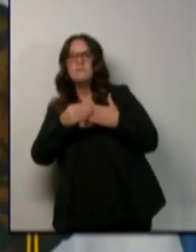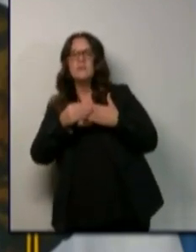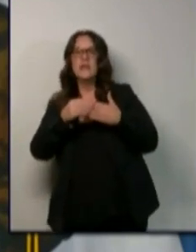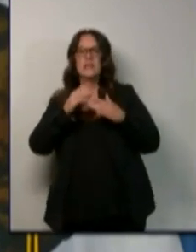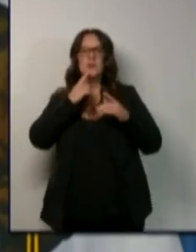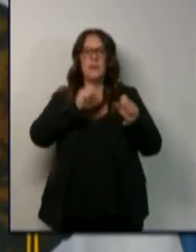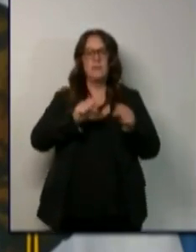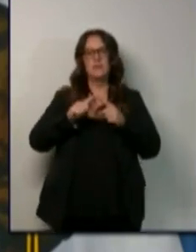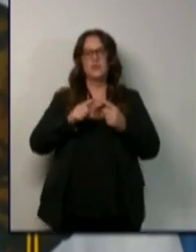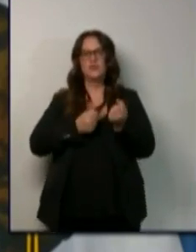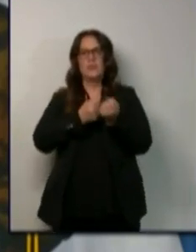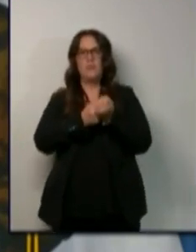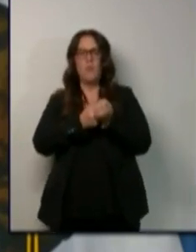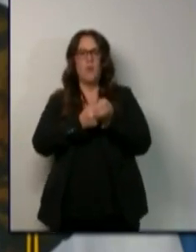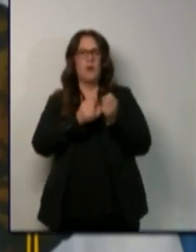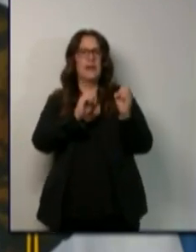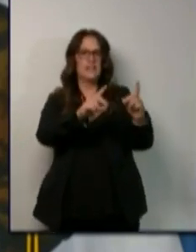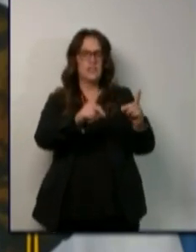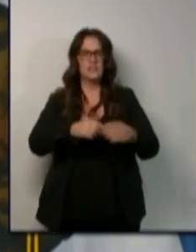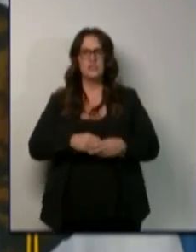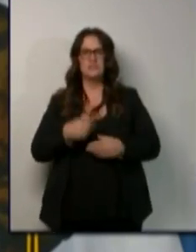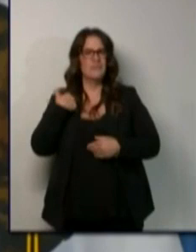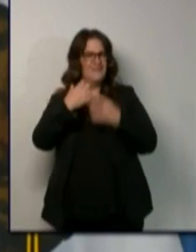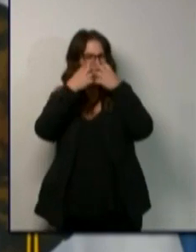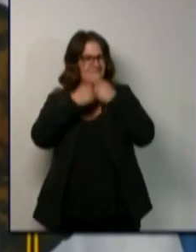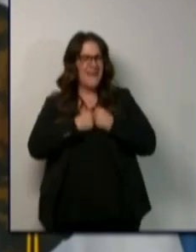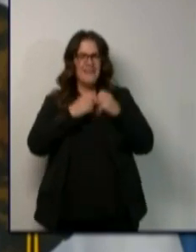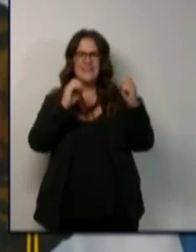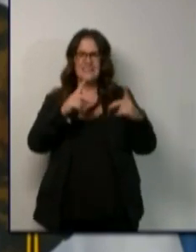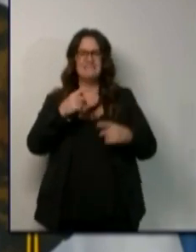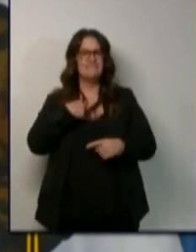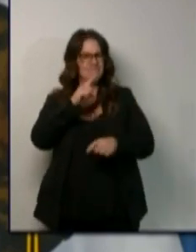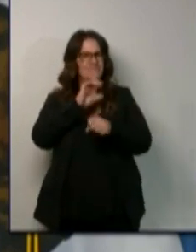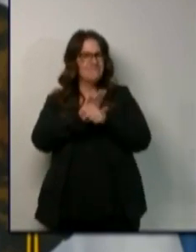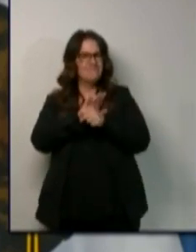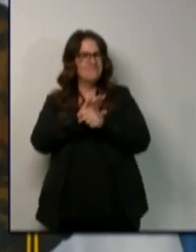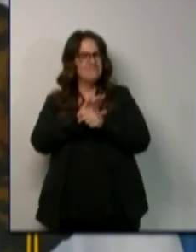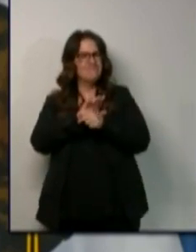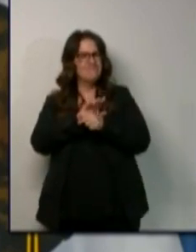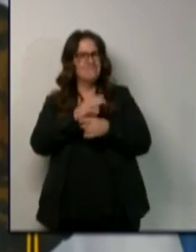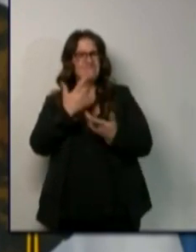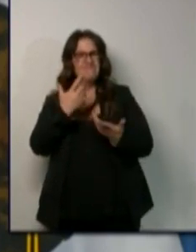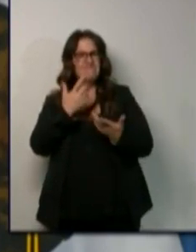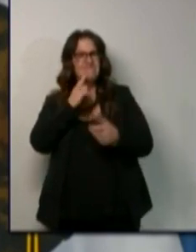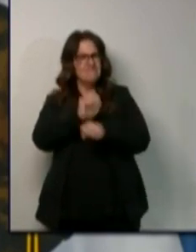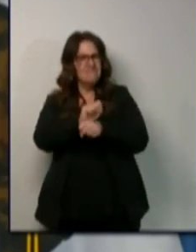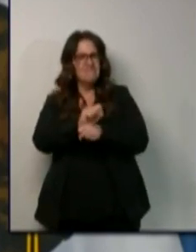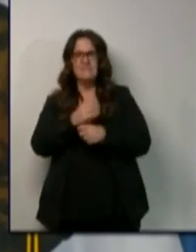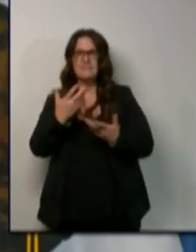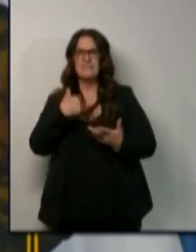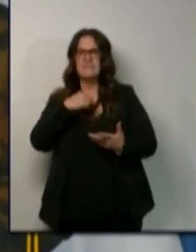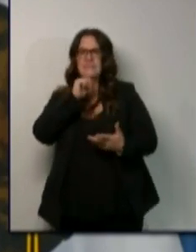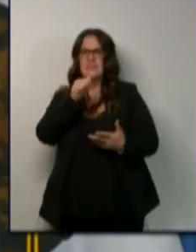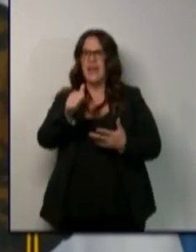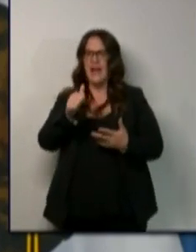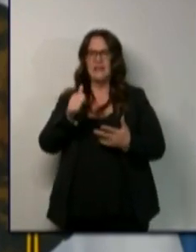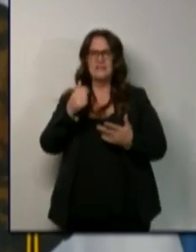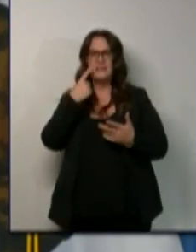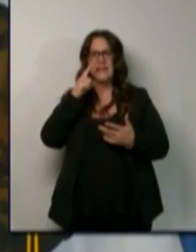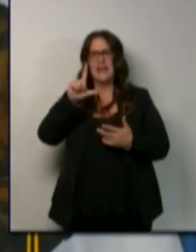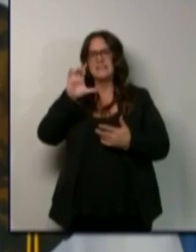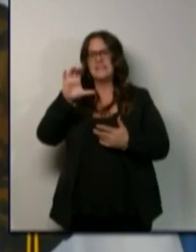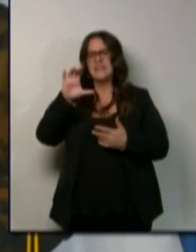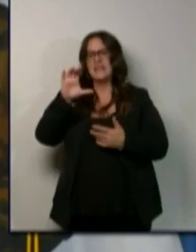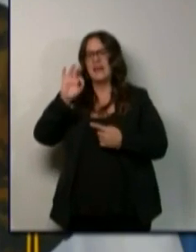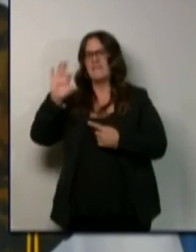So when we talk about values in education, we mean it. But again, I'm not naive. There is a cut, the LCFF. We're not